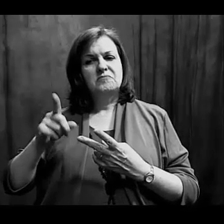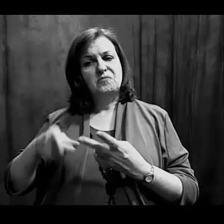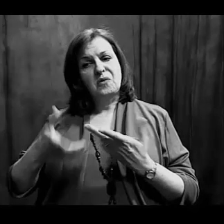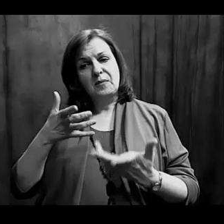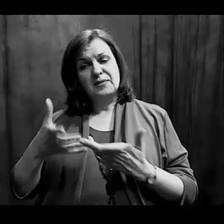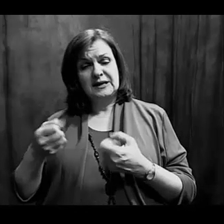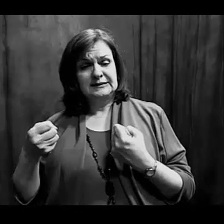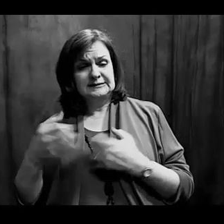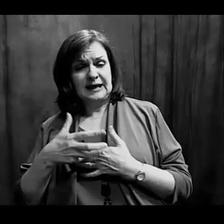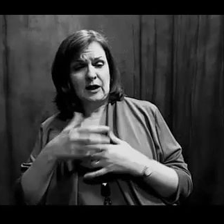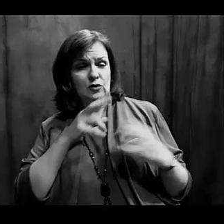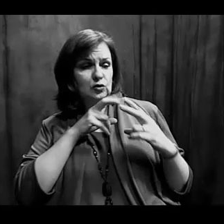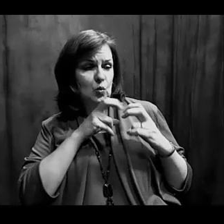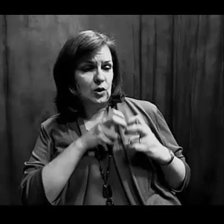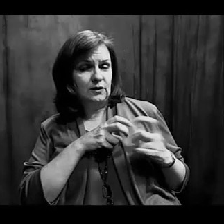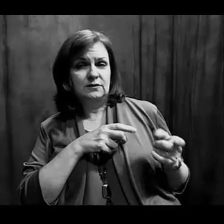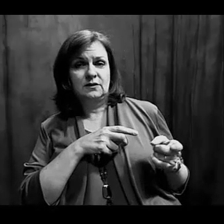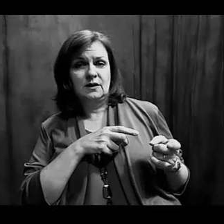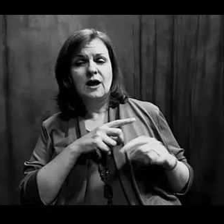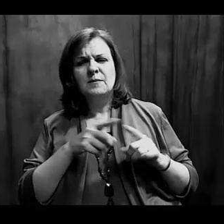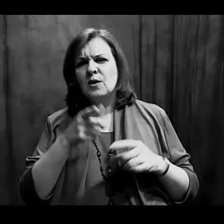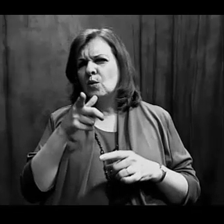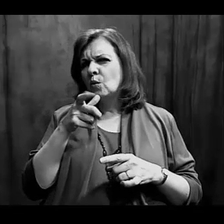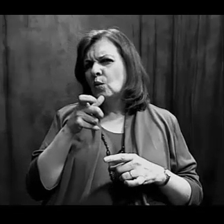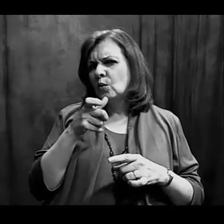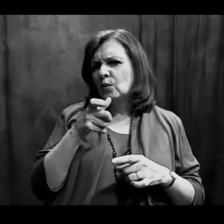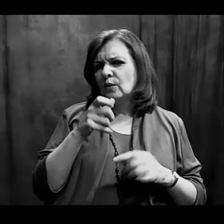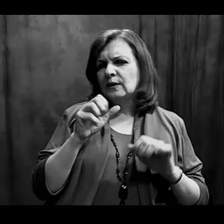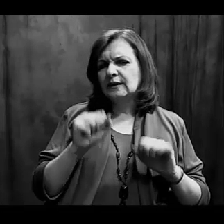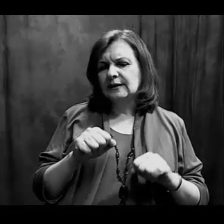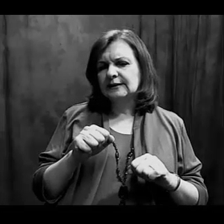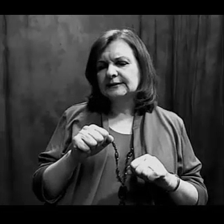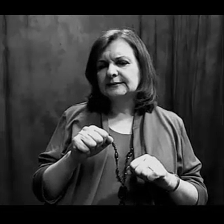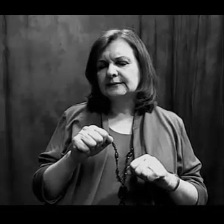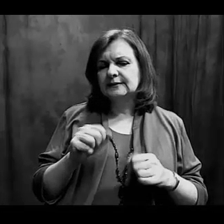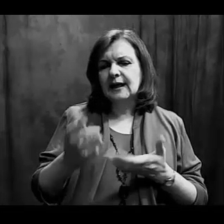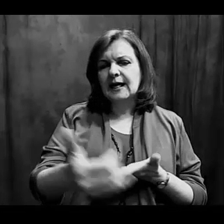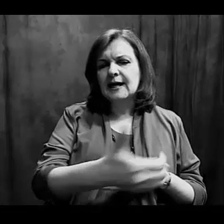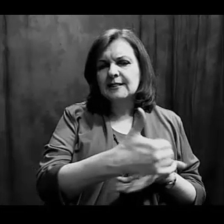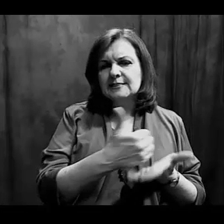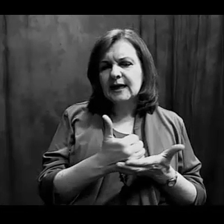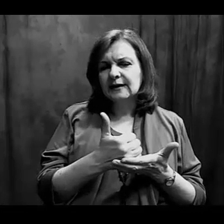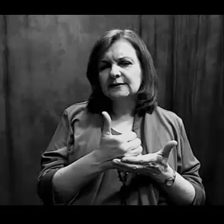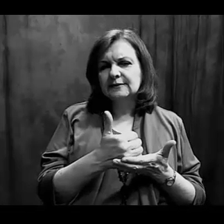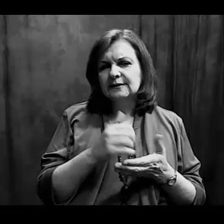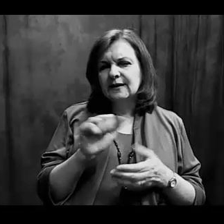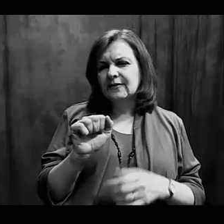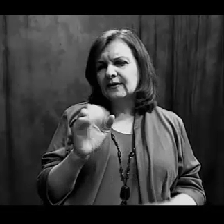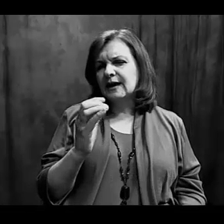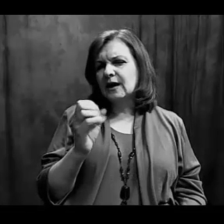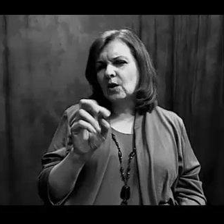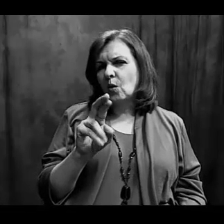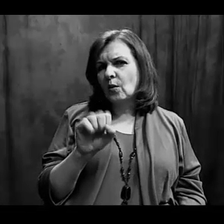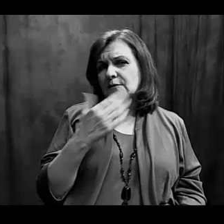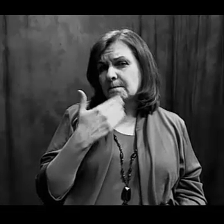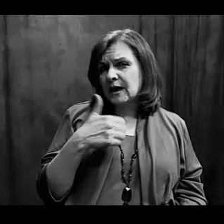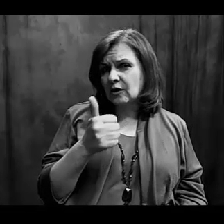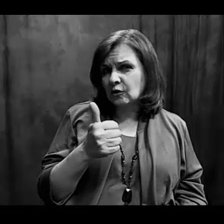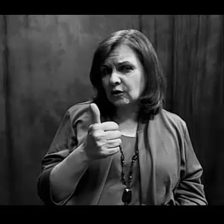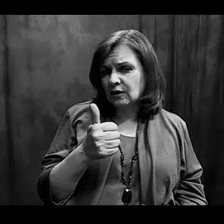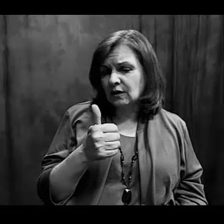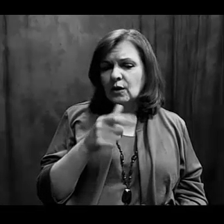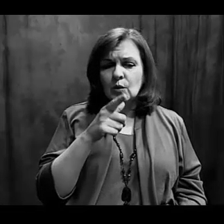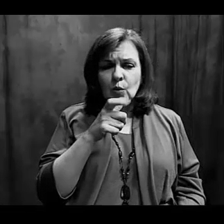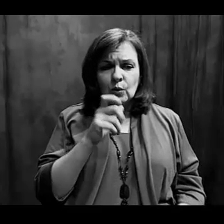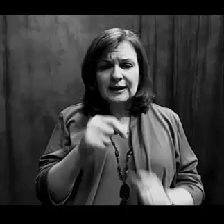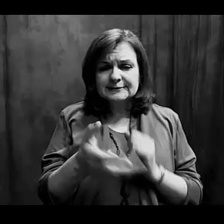larger. Yes, they would probably scare off the squirrels, but who do you think it's better at actually collecting